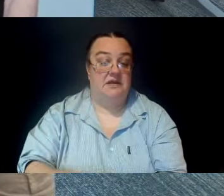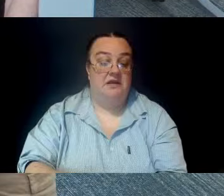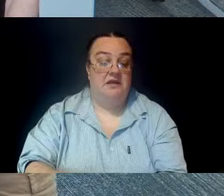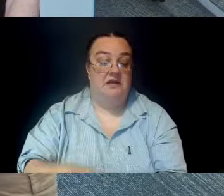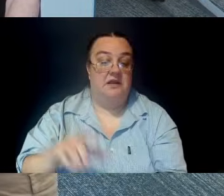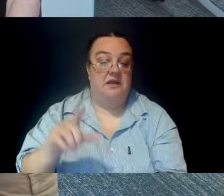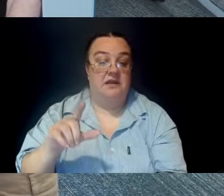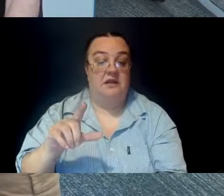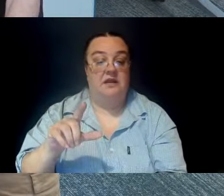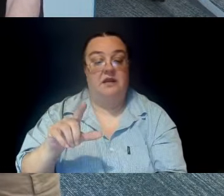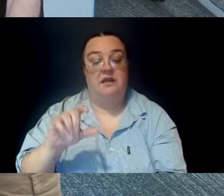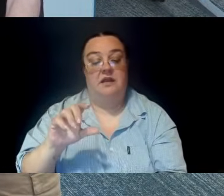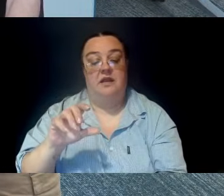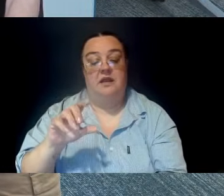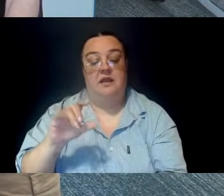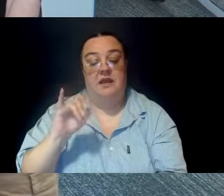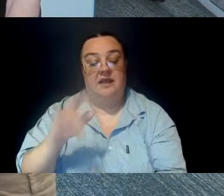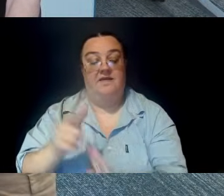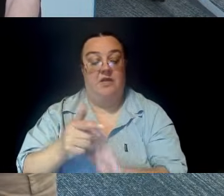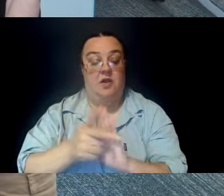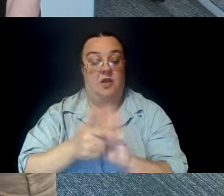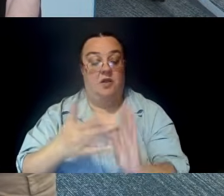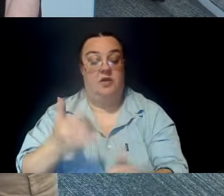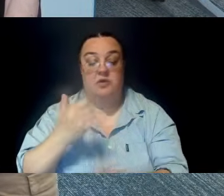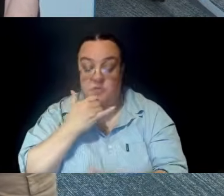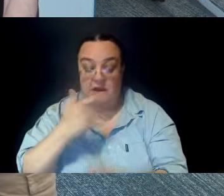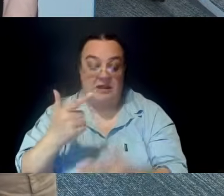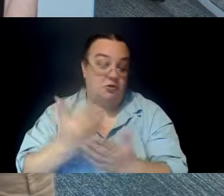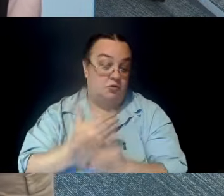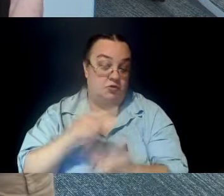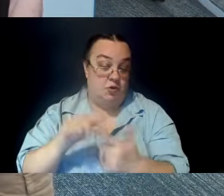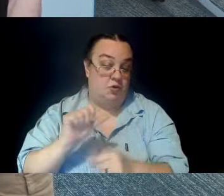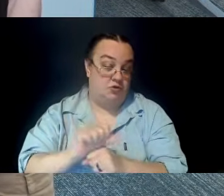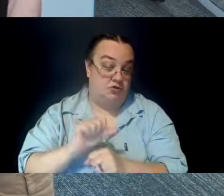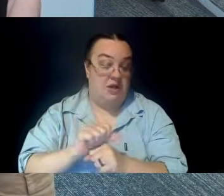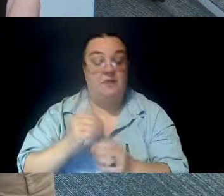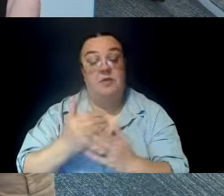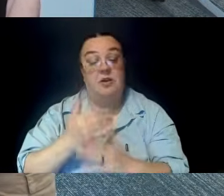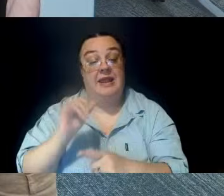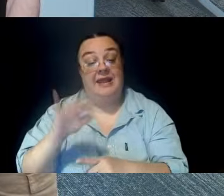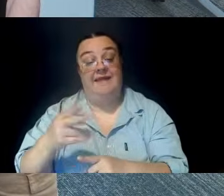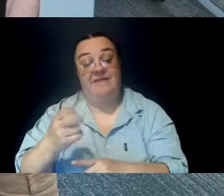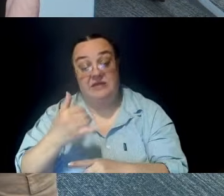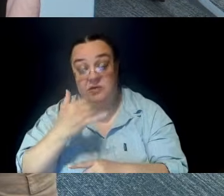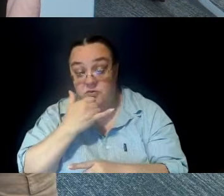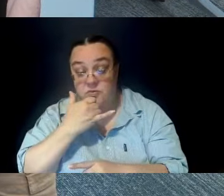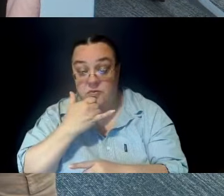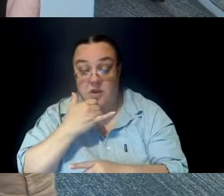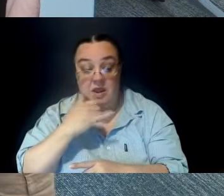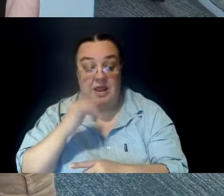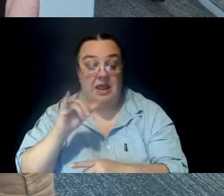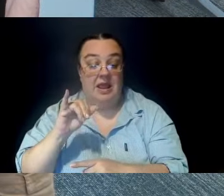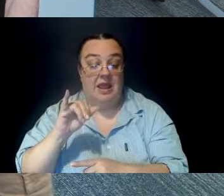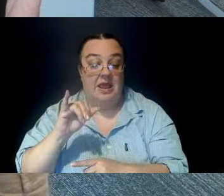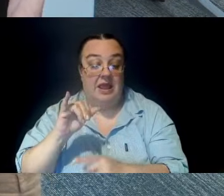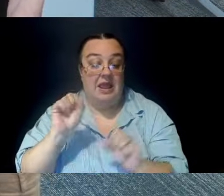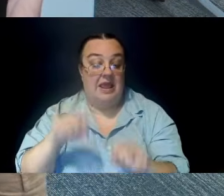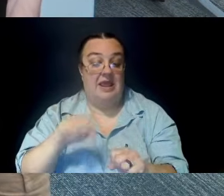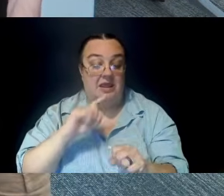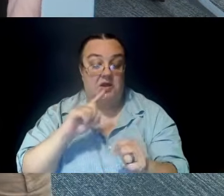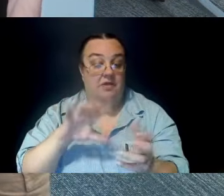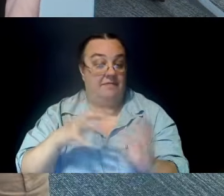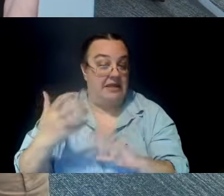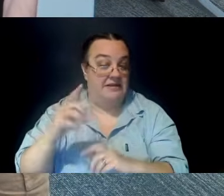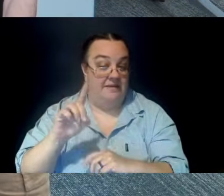the lawyer is wrong, he's new to the job, let's just say, the new employment. If he's wrong, it scuttles the deal, if he's wrong. You're